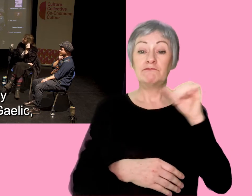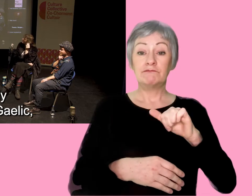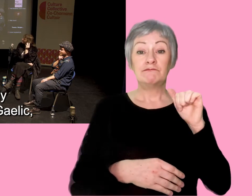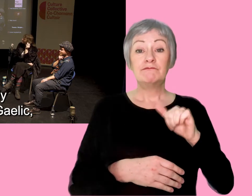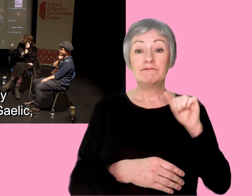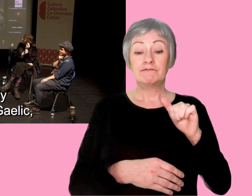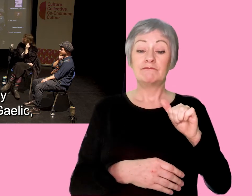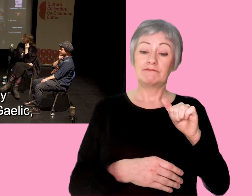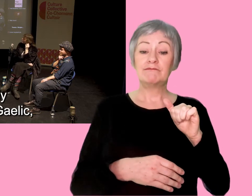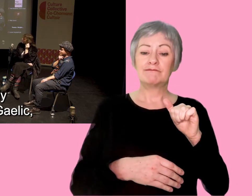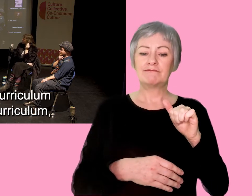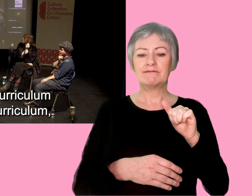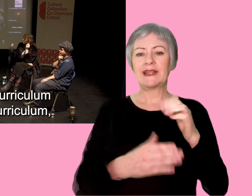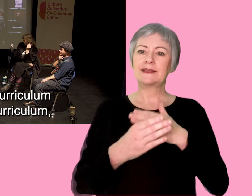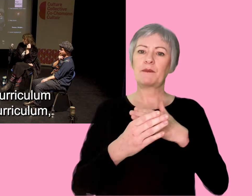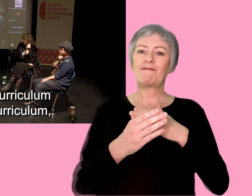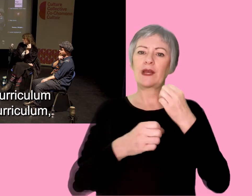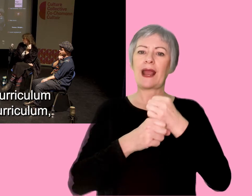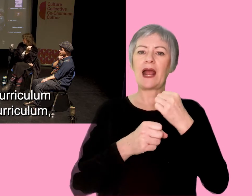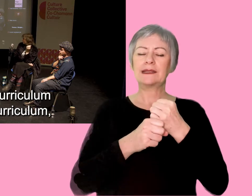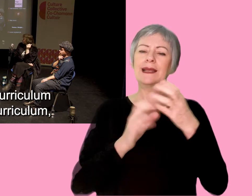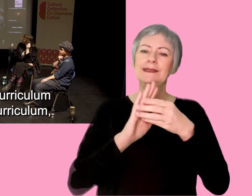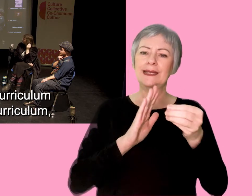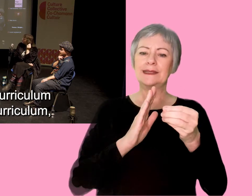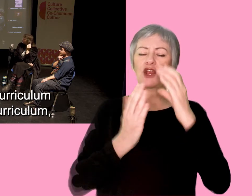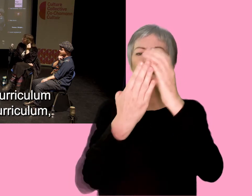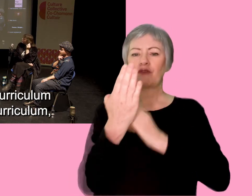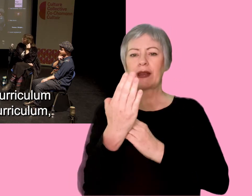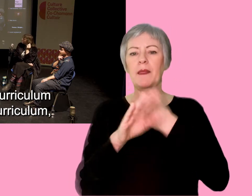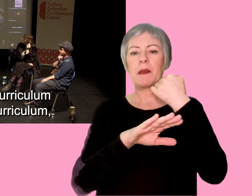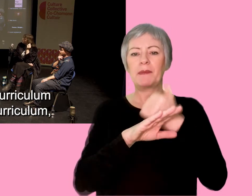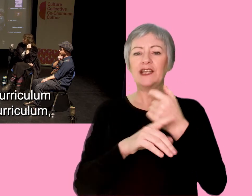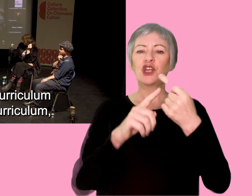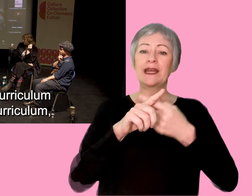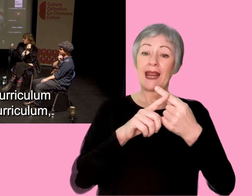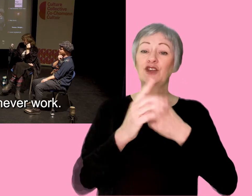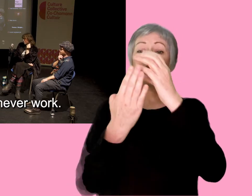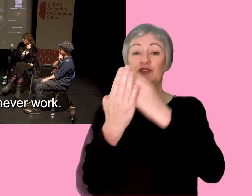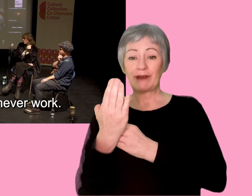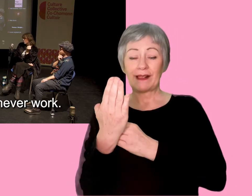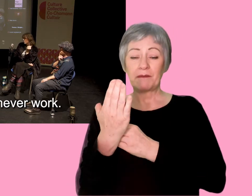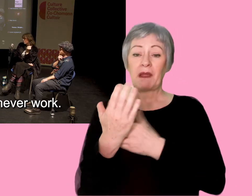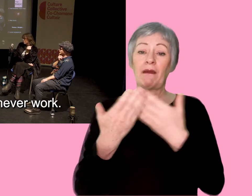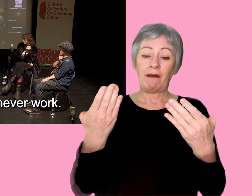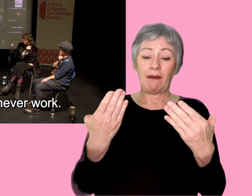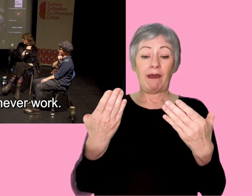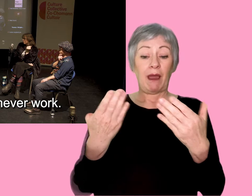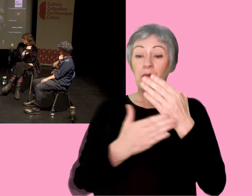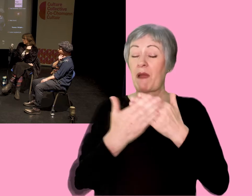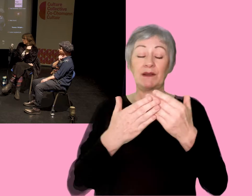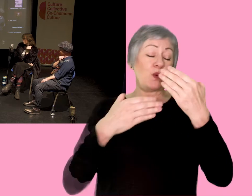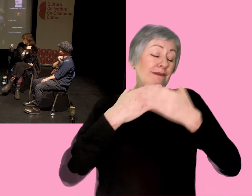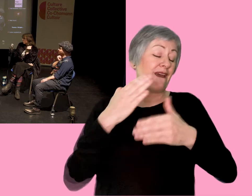Josie. Typical is the situation of Gaelic, for example, that is a curriculum based on an English curriculum. Therefore, parts of it will never